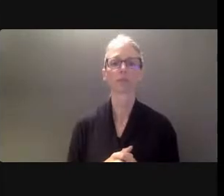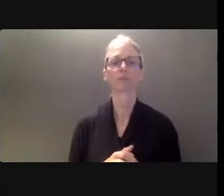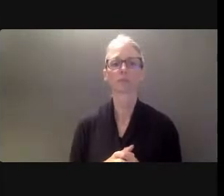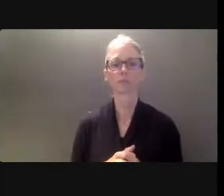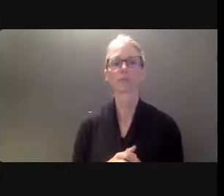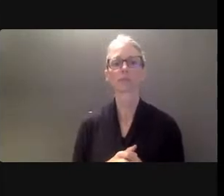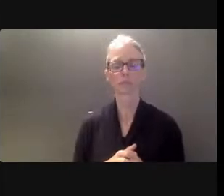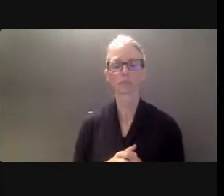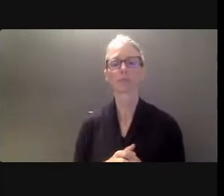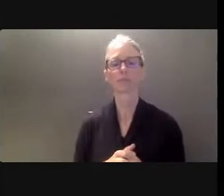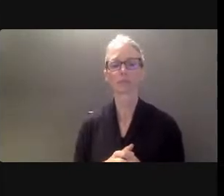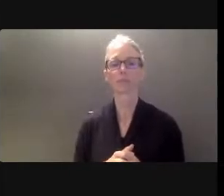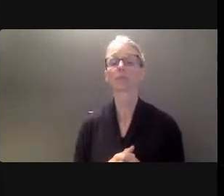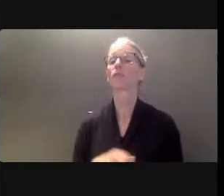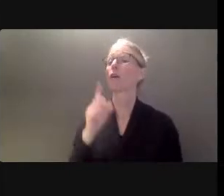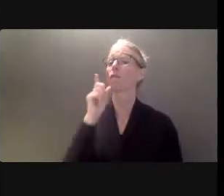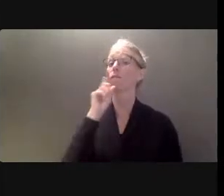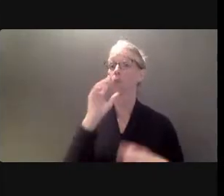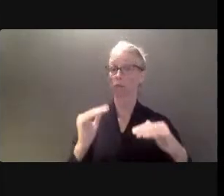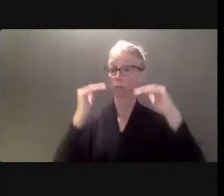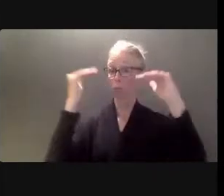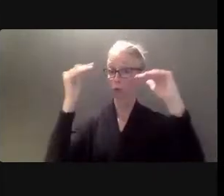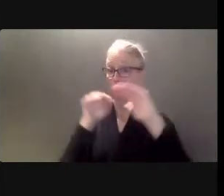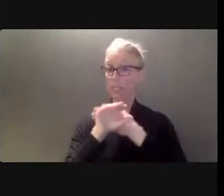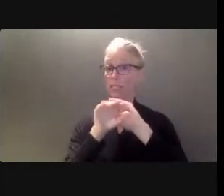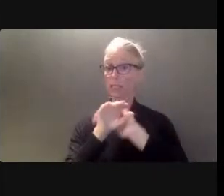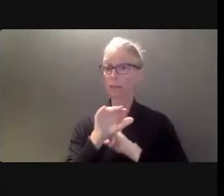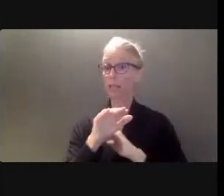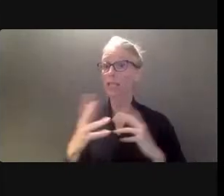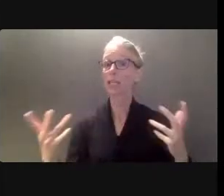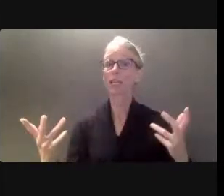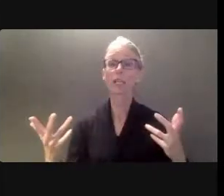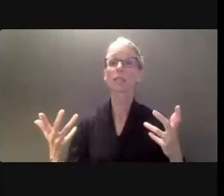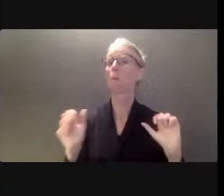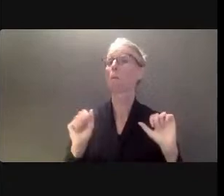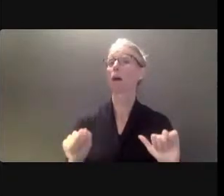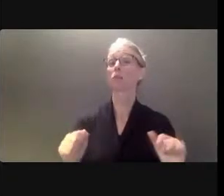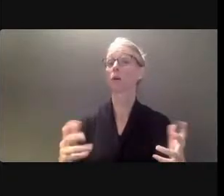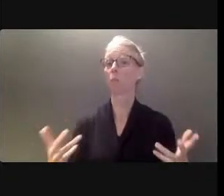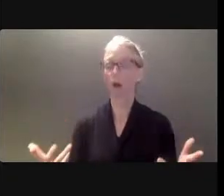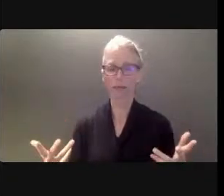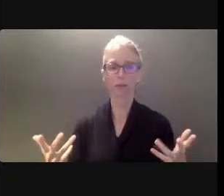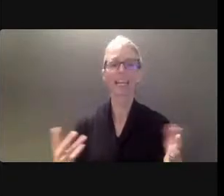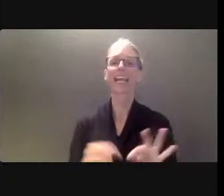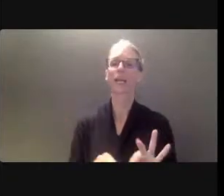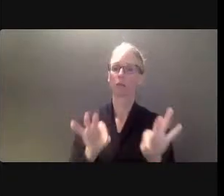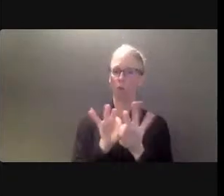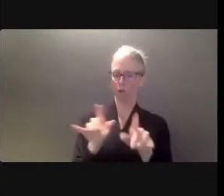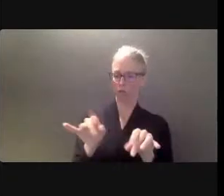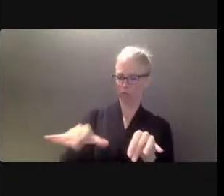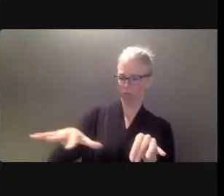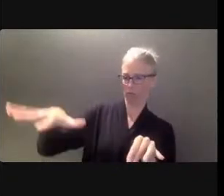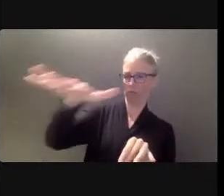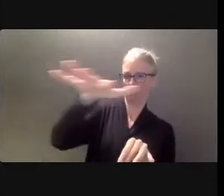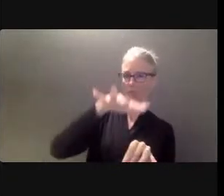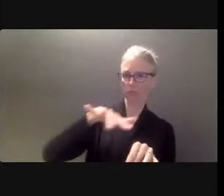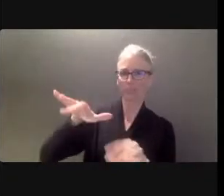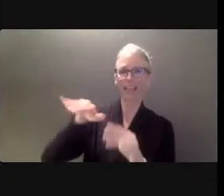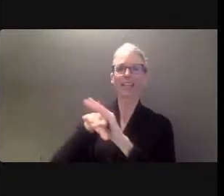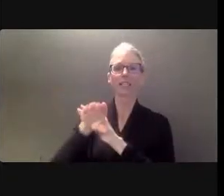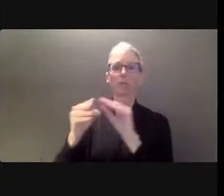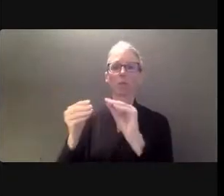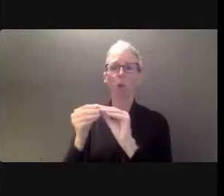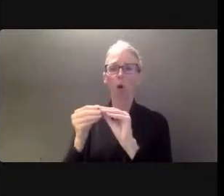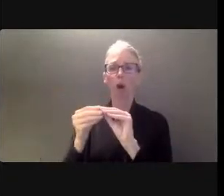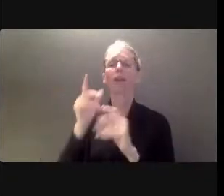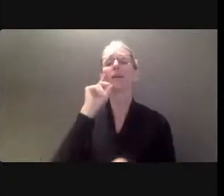to improve accessibility would be to 1, ensure accessibility of terrains and amenities, 2, provide